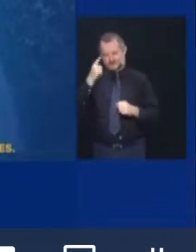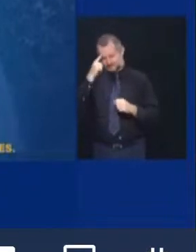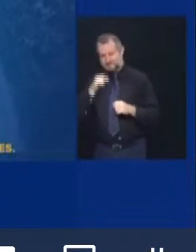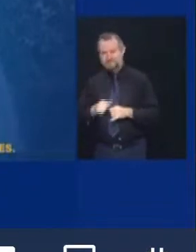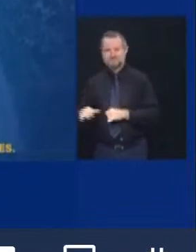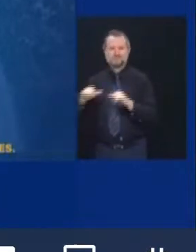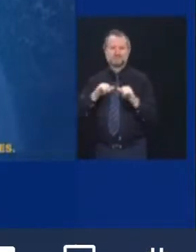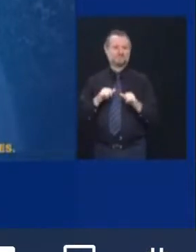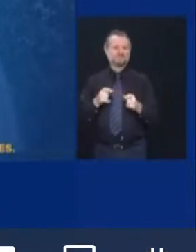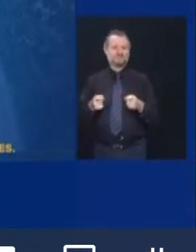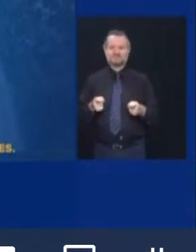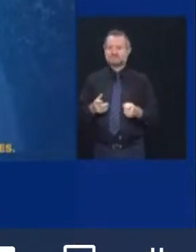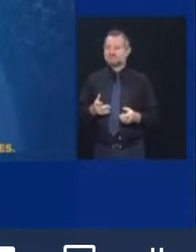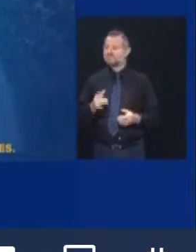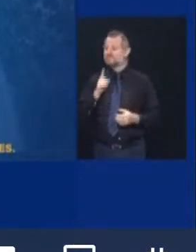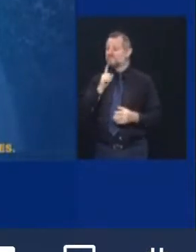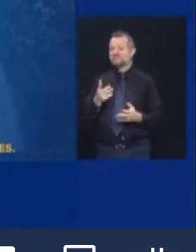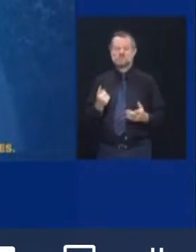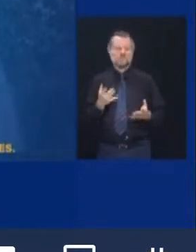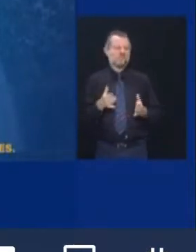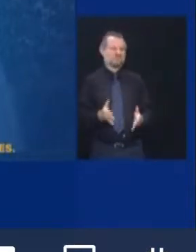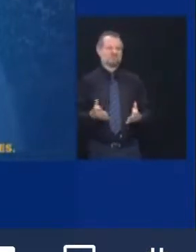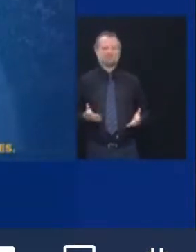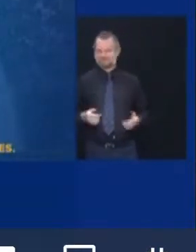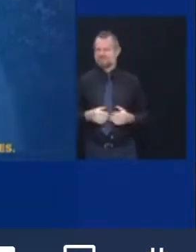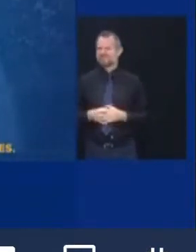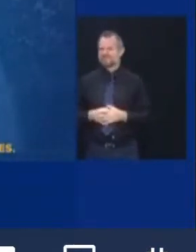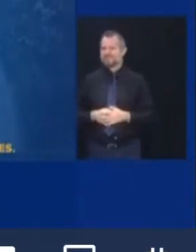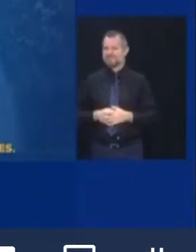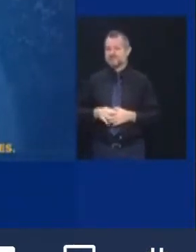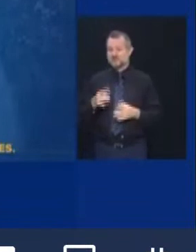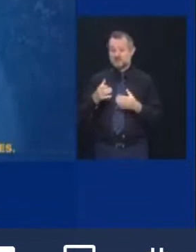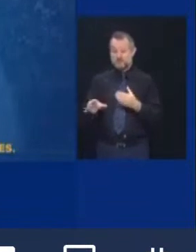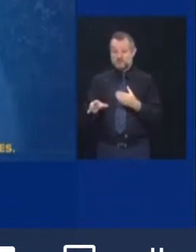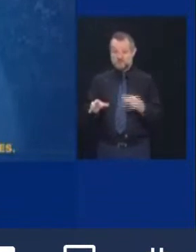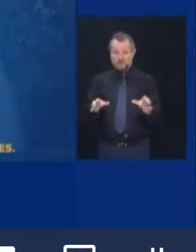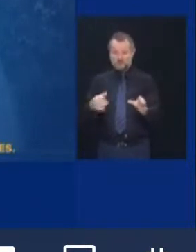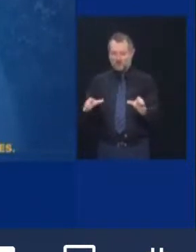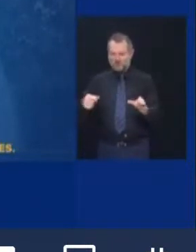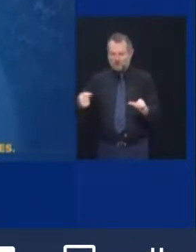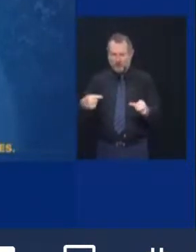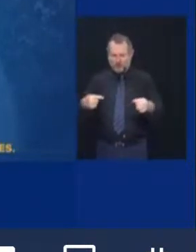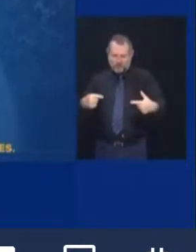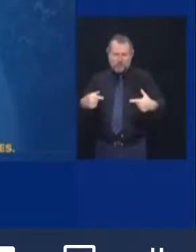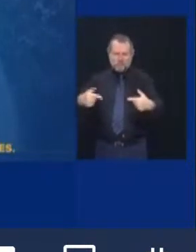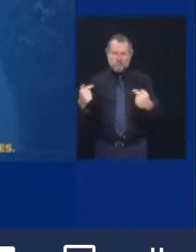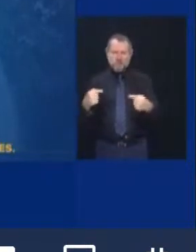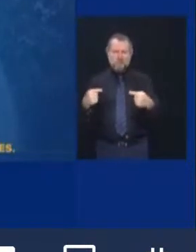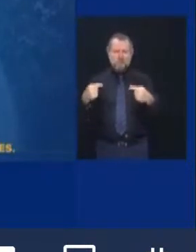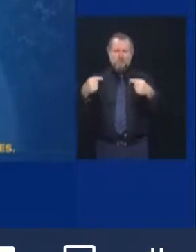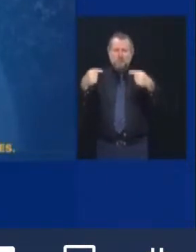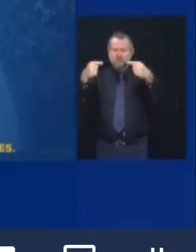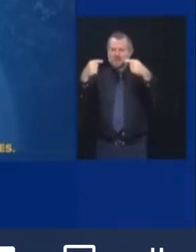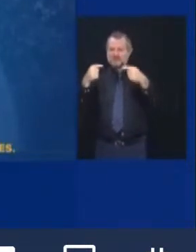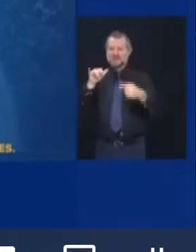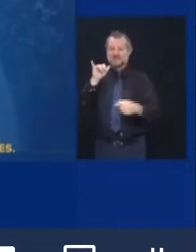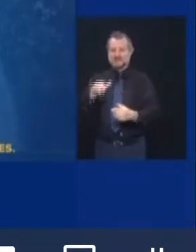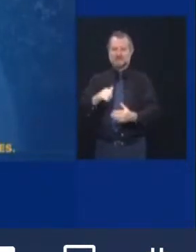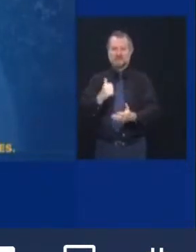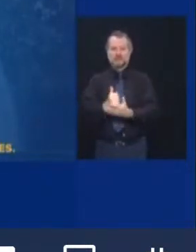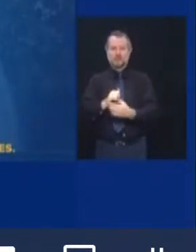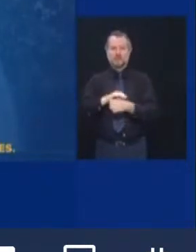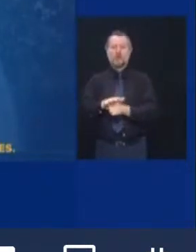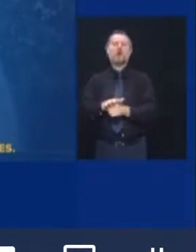the spread. That's the only way you stop it. The division, by definition, aids and abets the